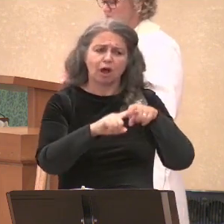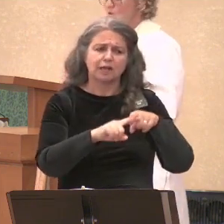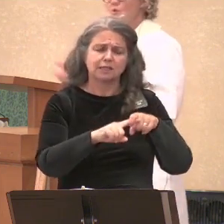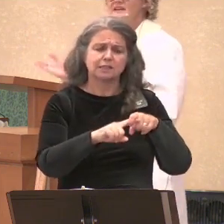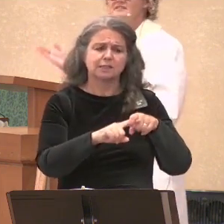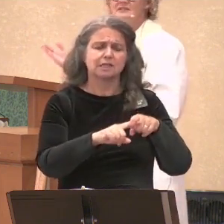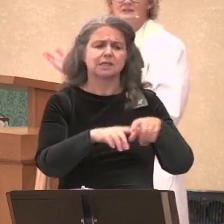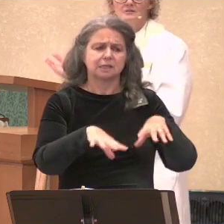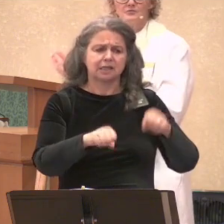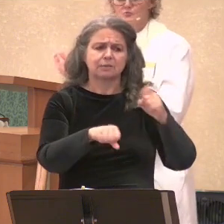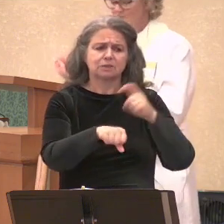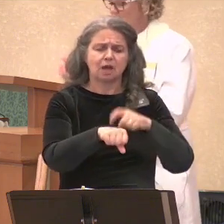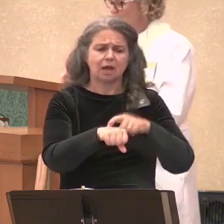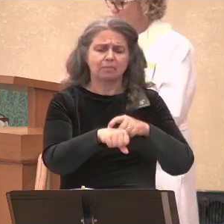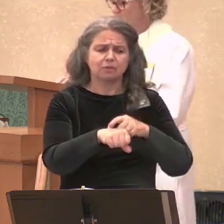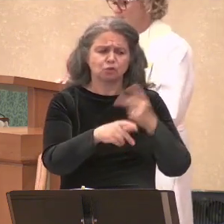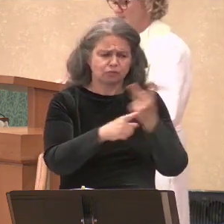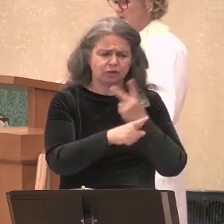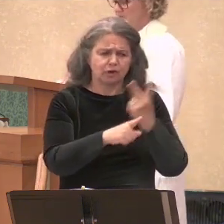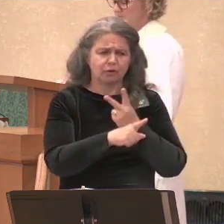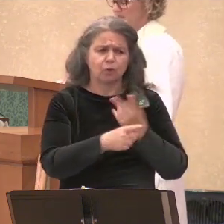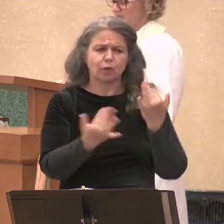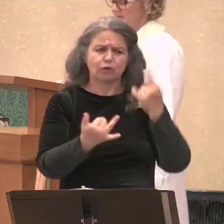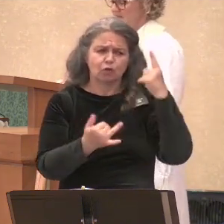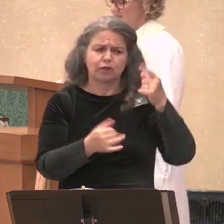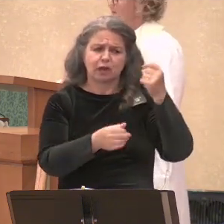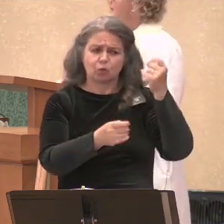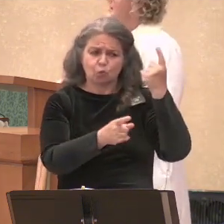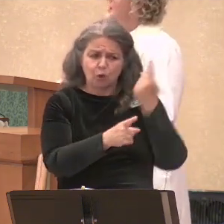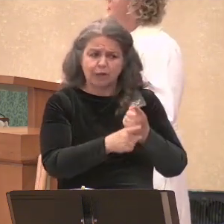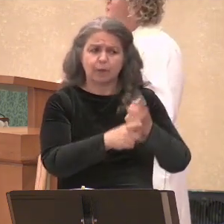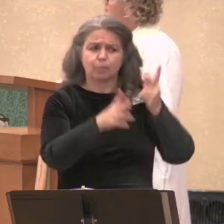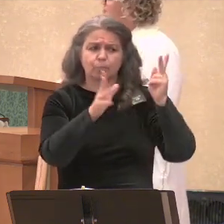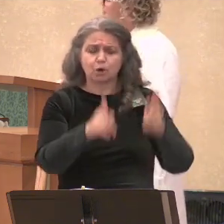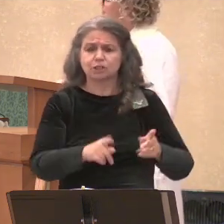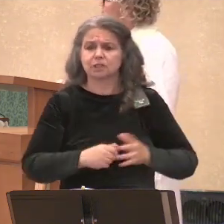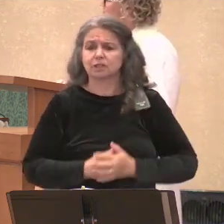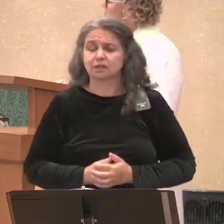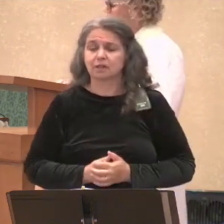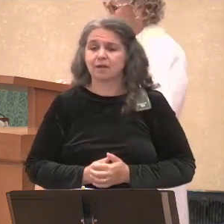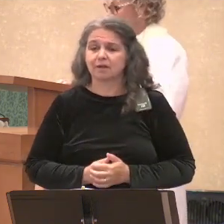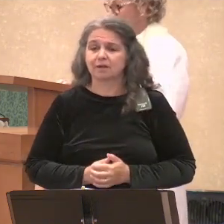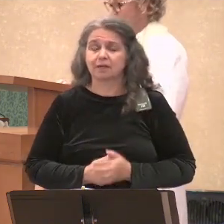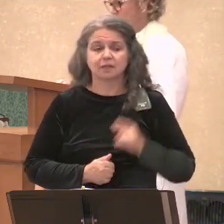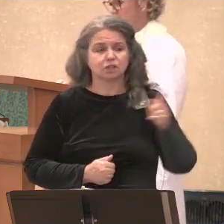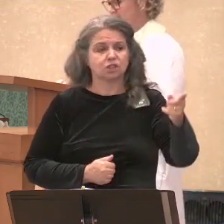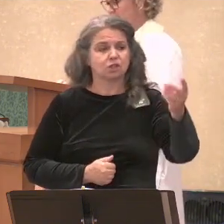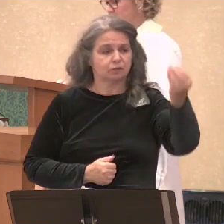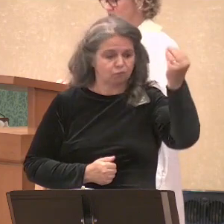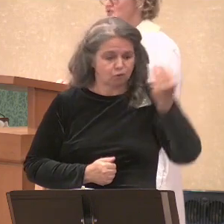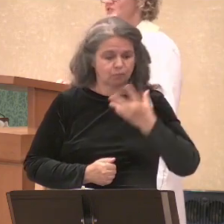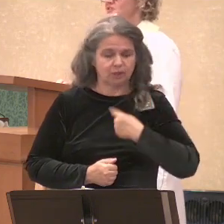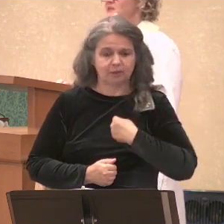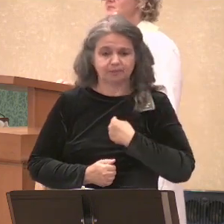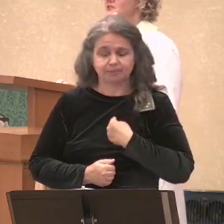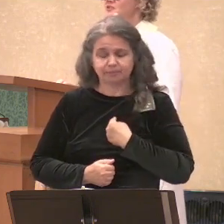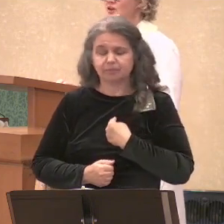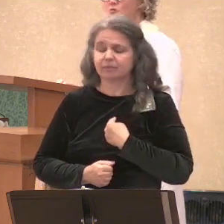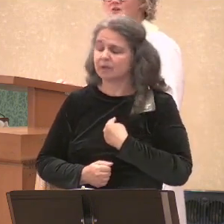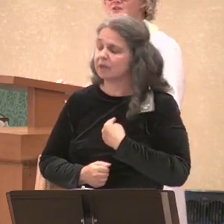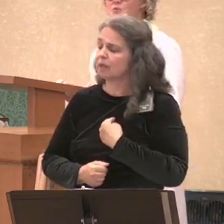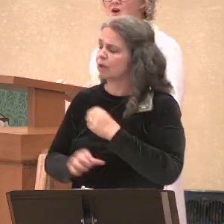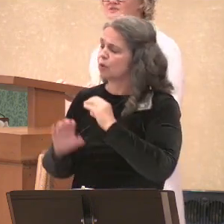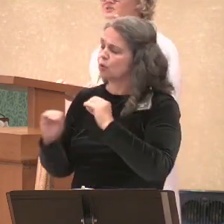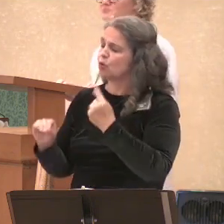out. Wait for the right person." I'll never forget what she said. She said, "Because